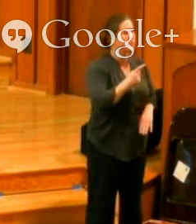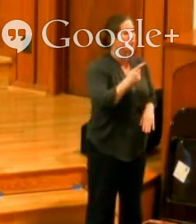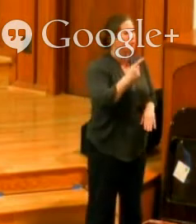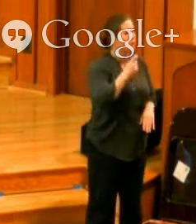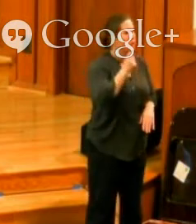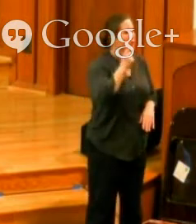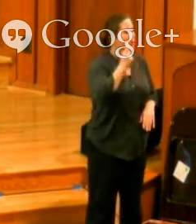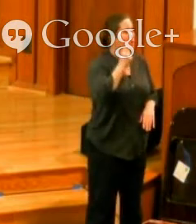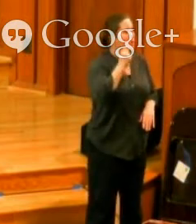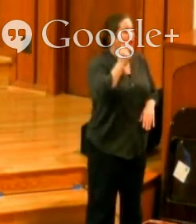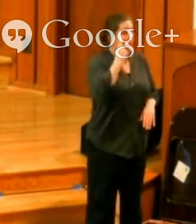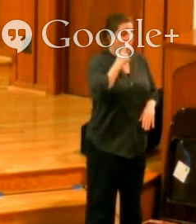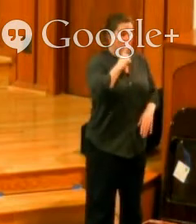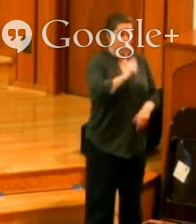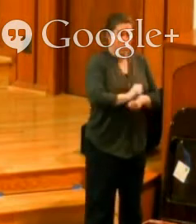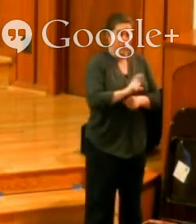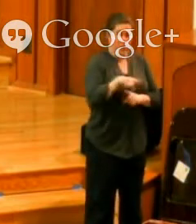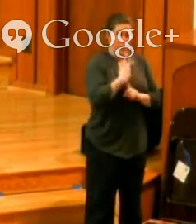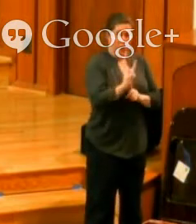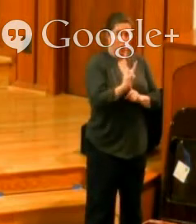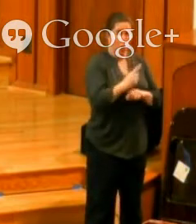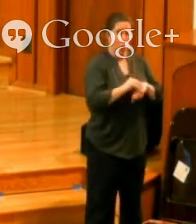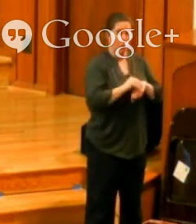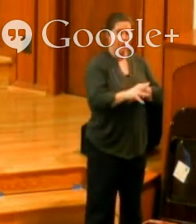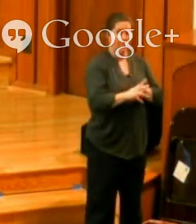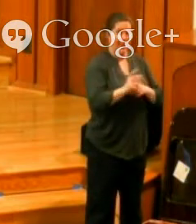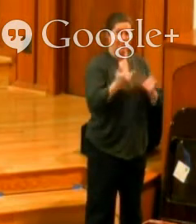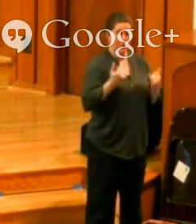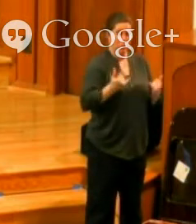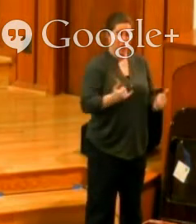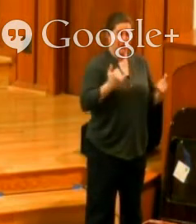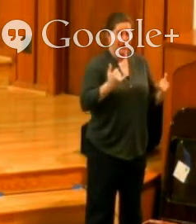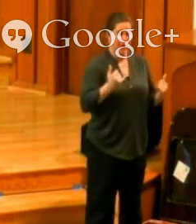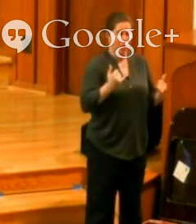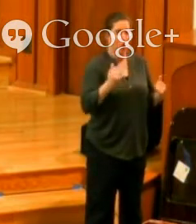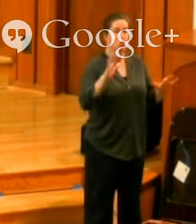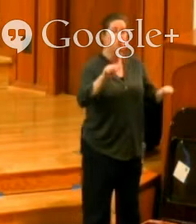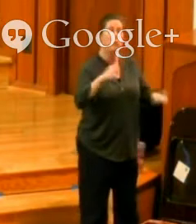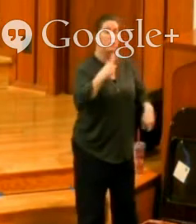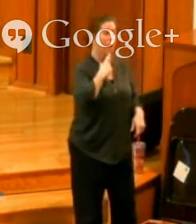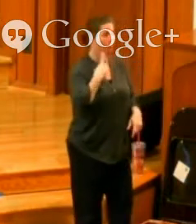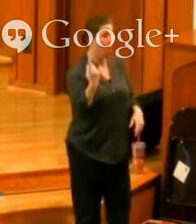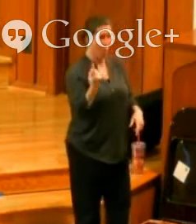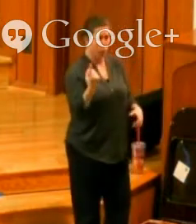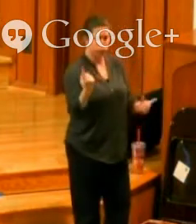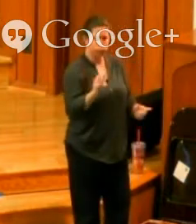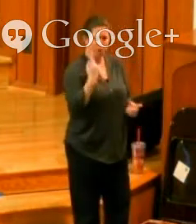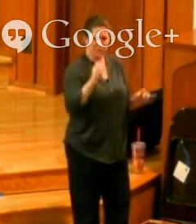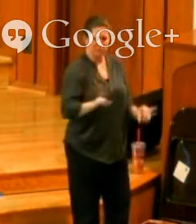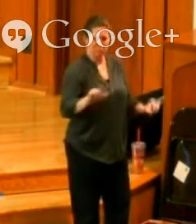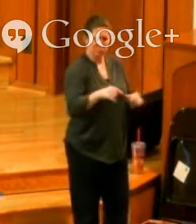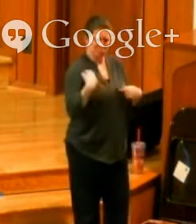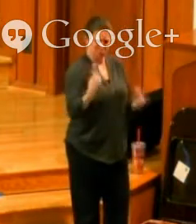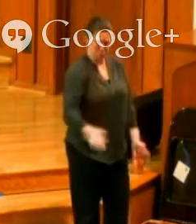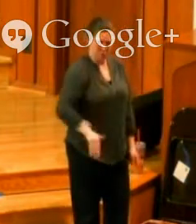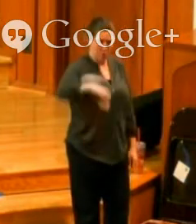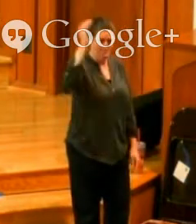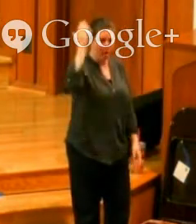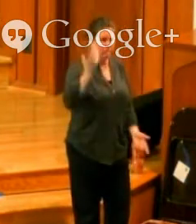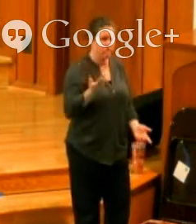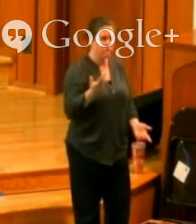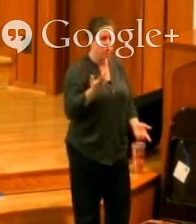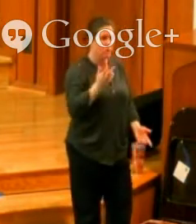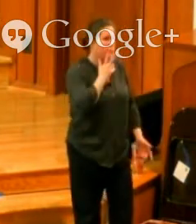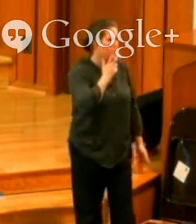us here and now. Now, you may say, well, I've been doing things my whole life and it hasn't affected me yet. Well, that can be said of